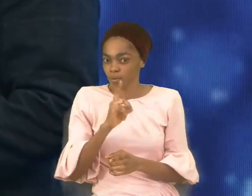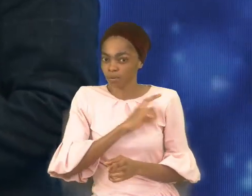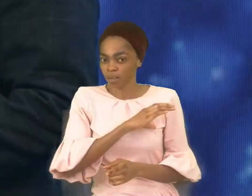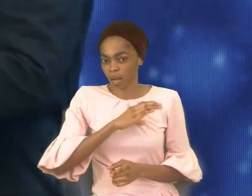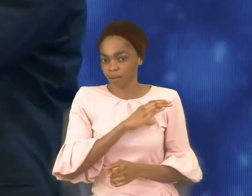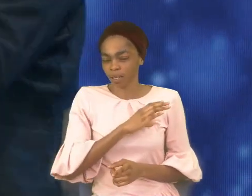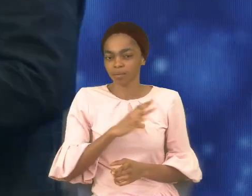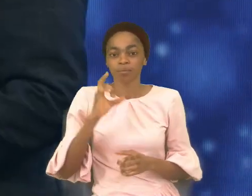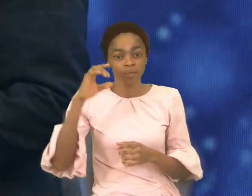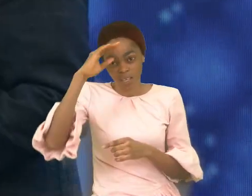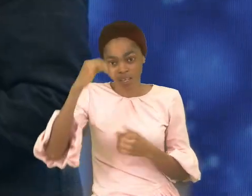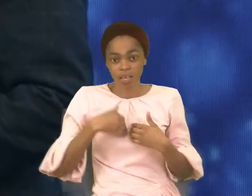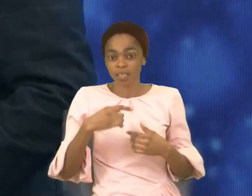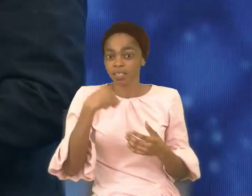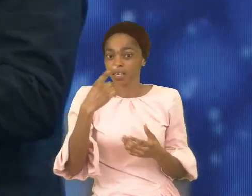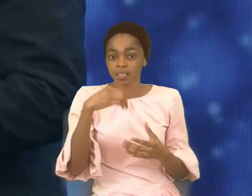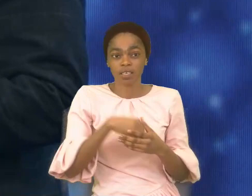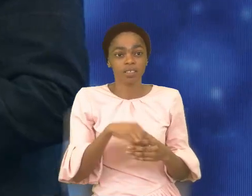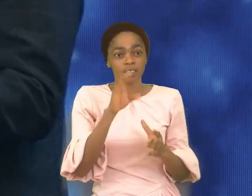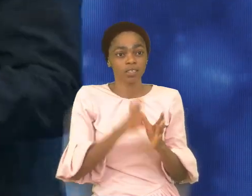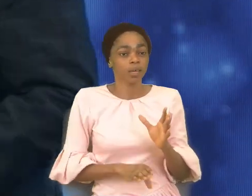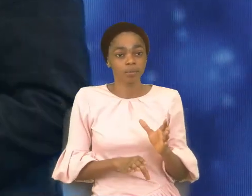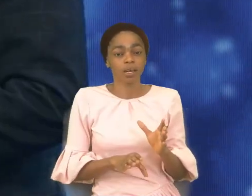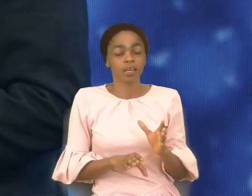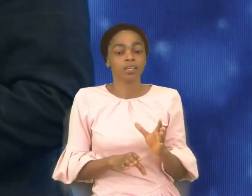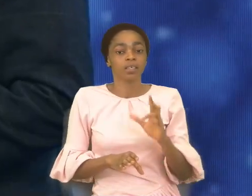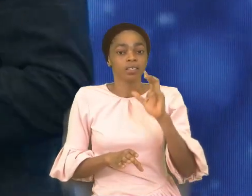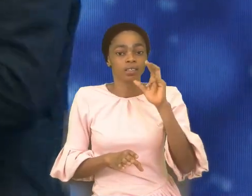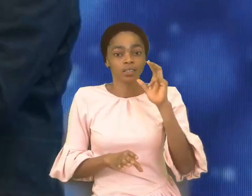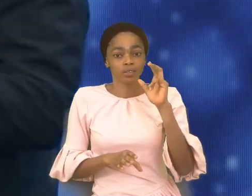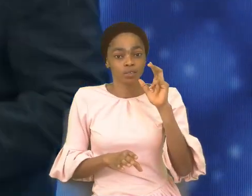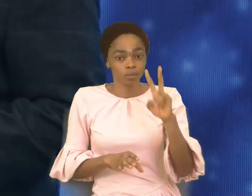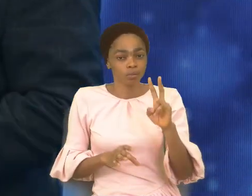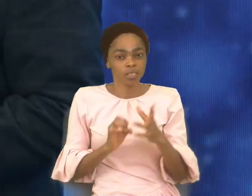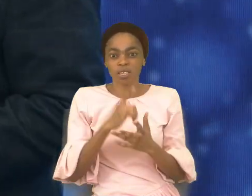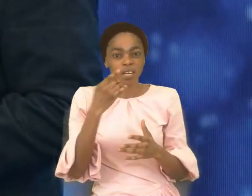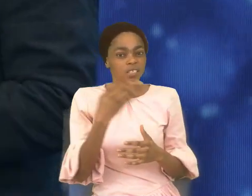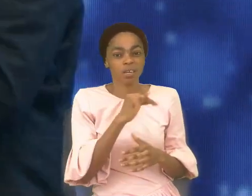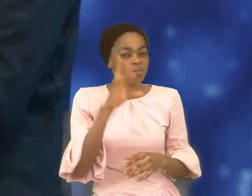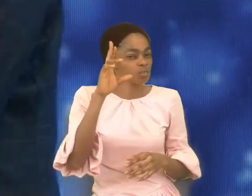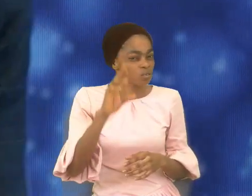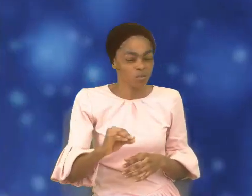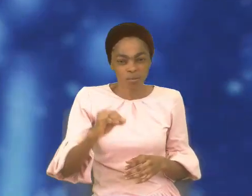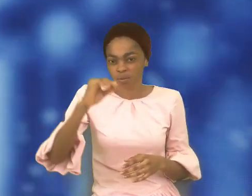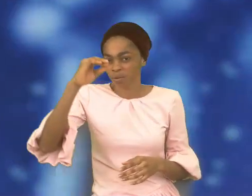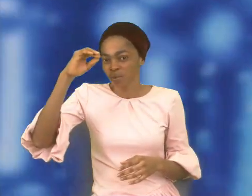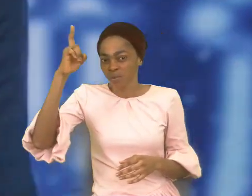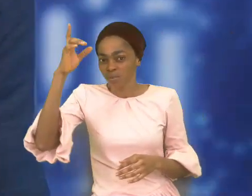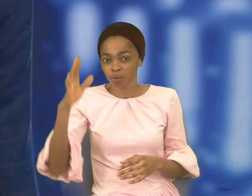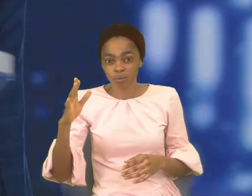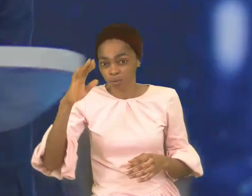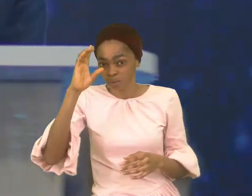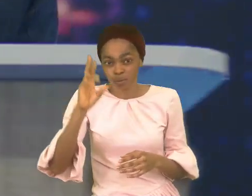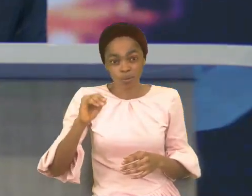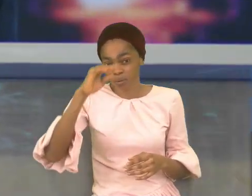this that could reveal what I had forgotten, that could reveal that unto me. And he